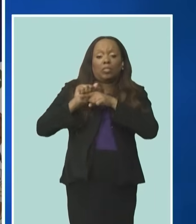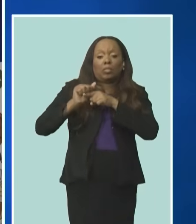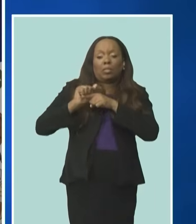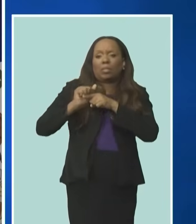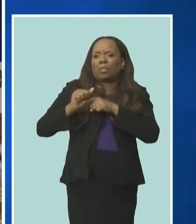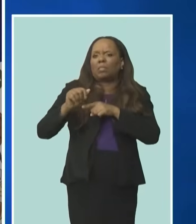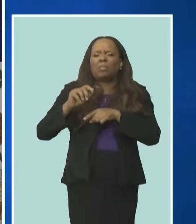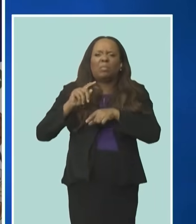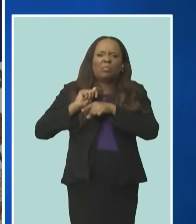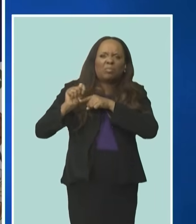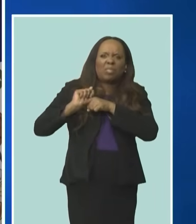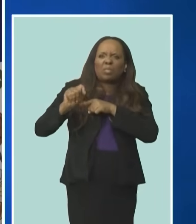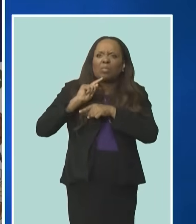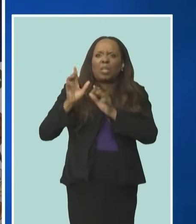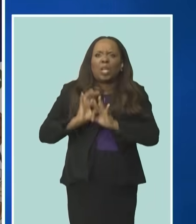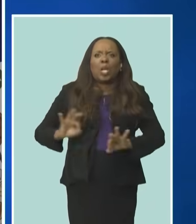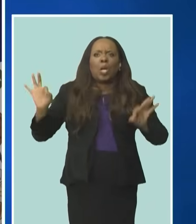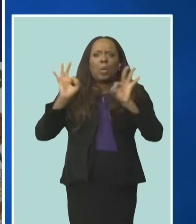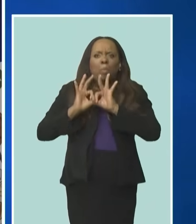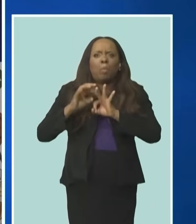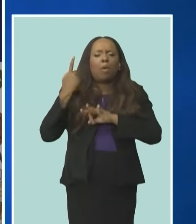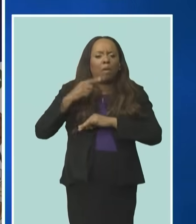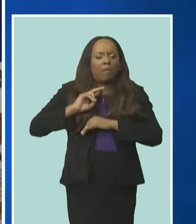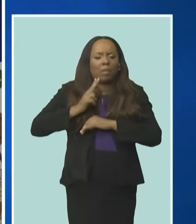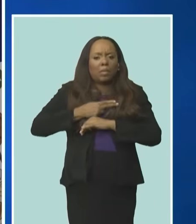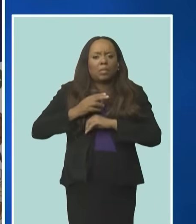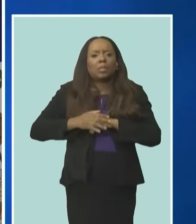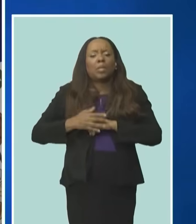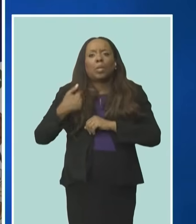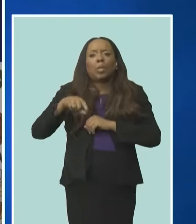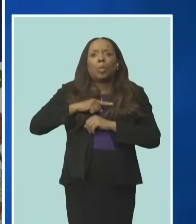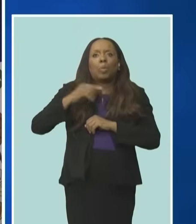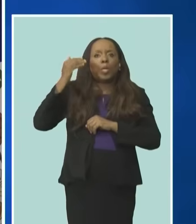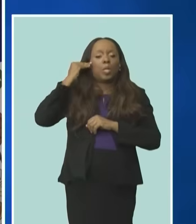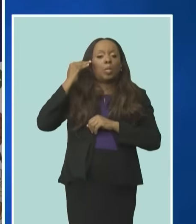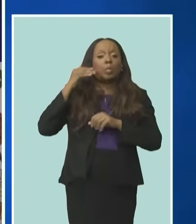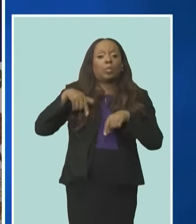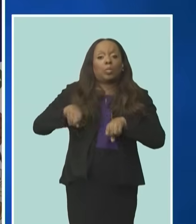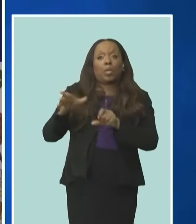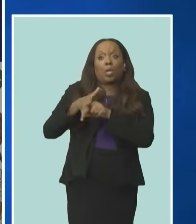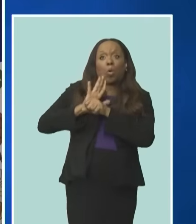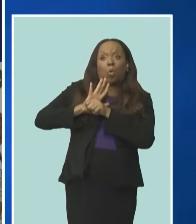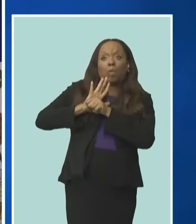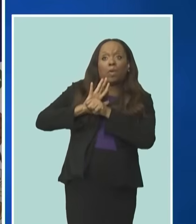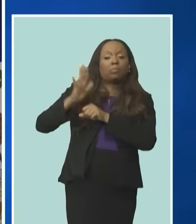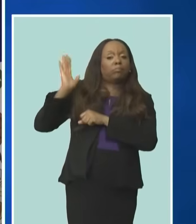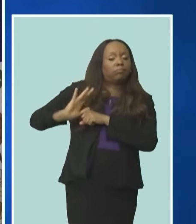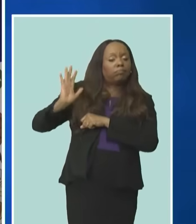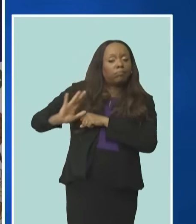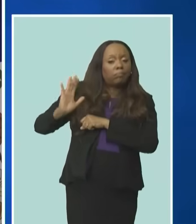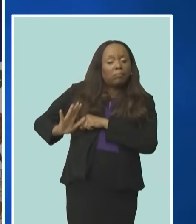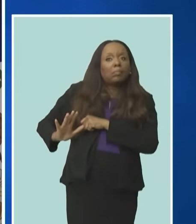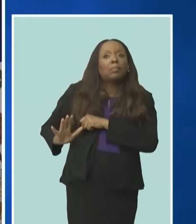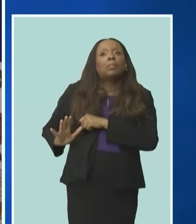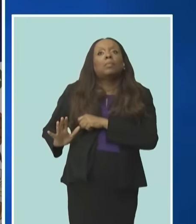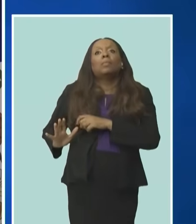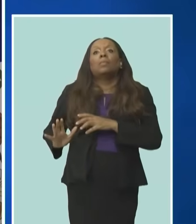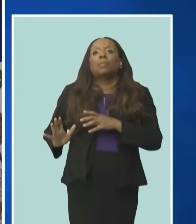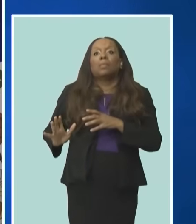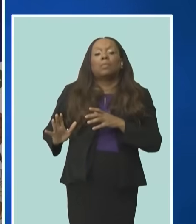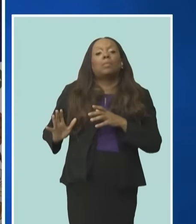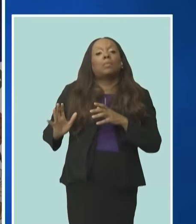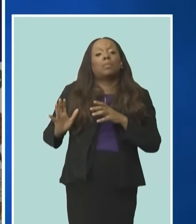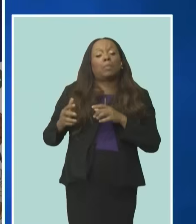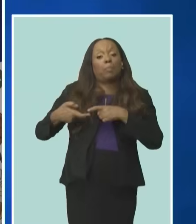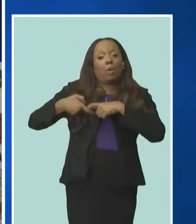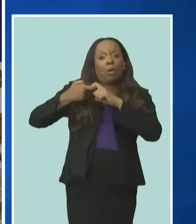Institute. With the exception of the unavoidable pause during the COVID-19 pandemic, it has been offered consistently for almost